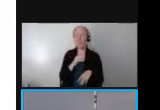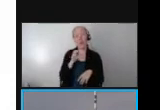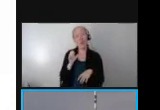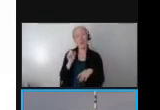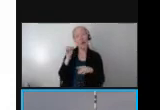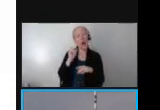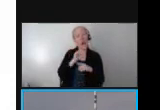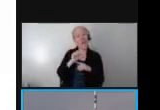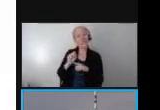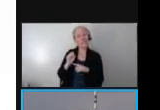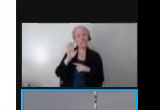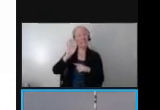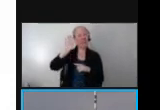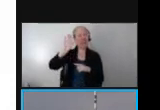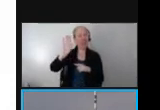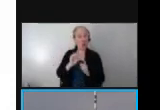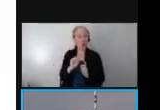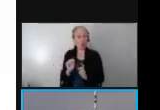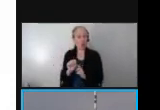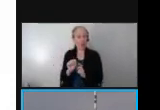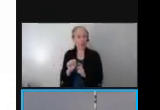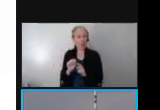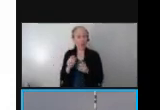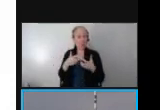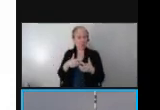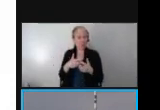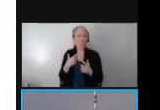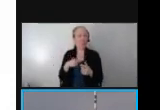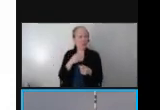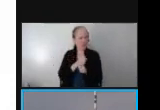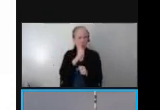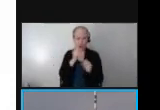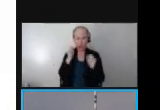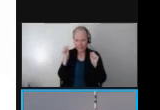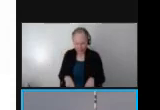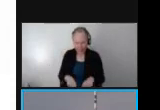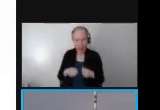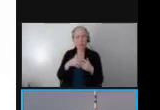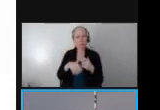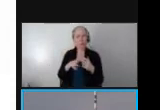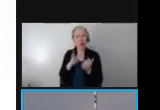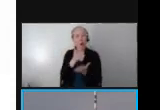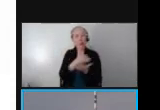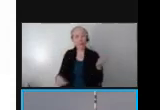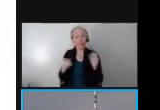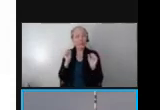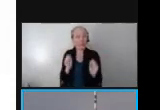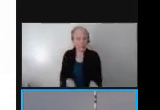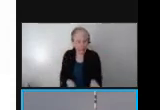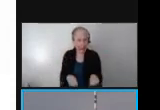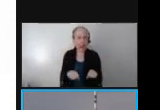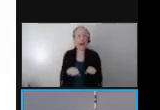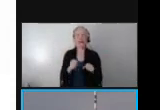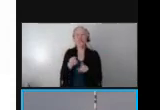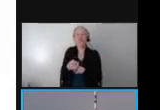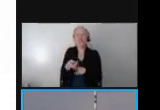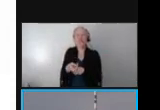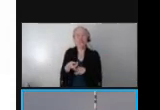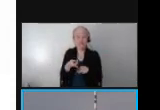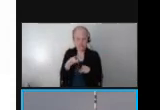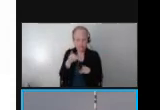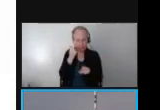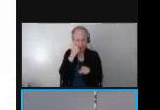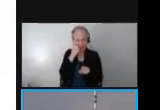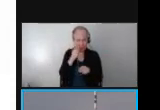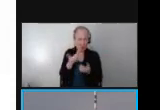menstrual products. It can handle menstrual blood. The pictures I have on the left are what you see is what a filter. So if